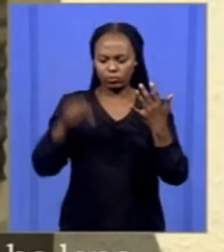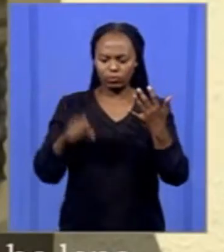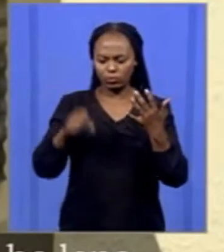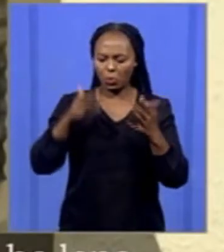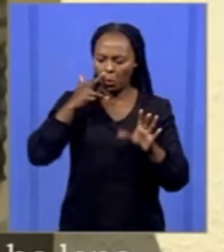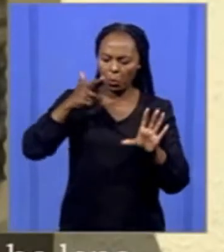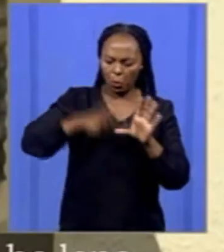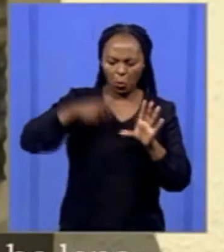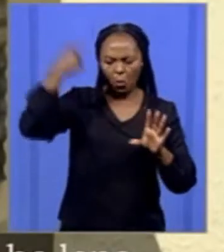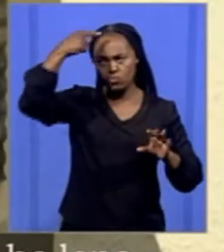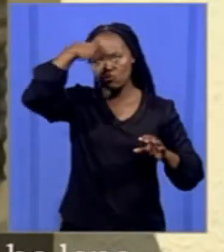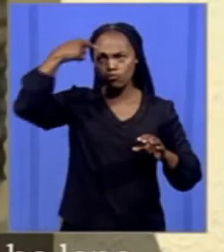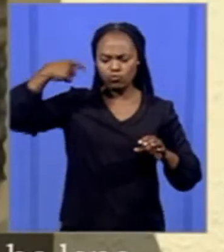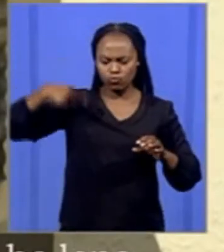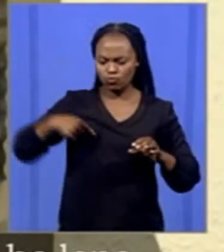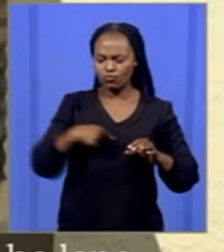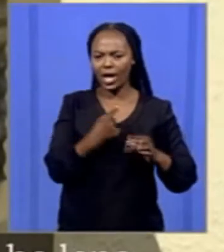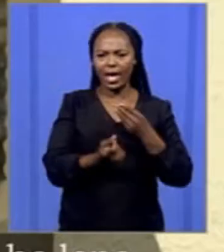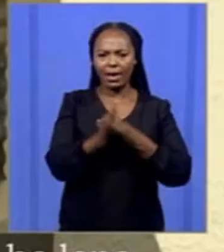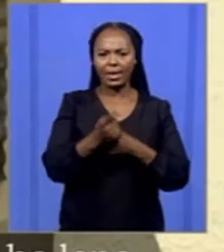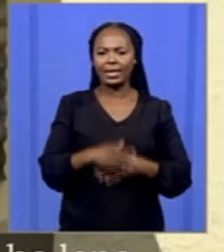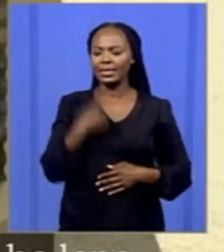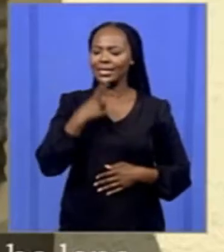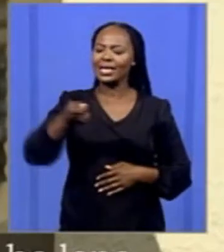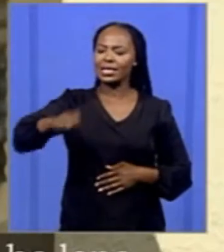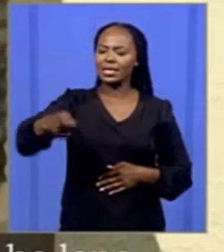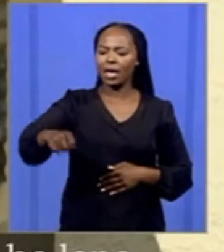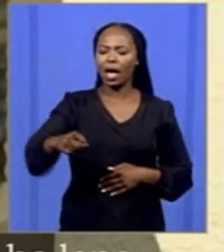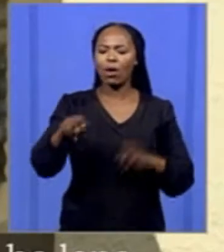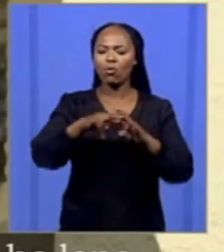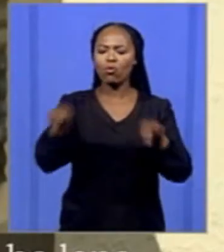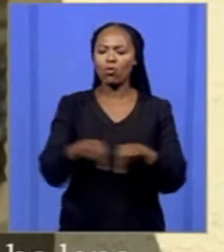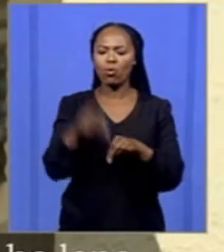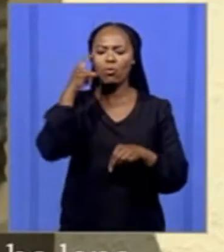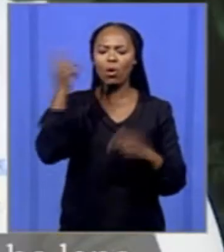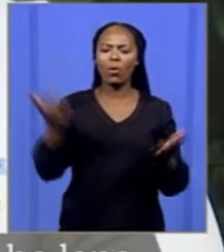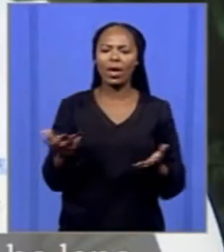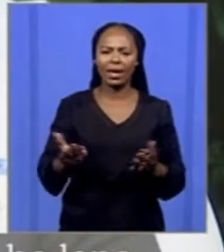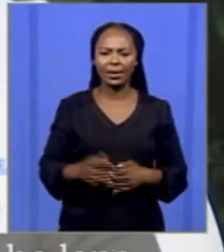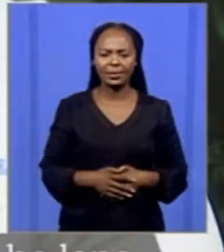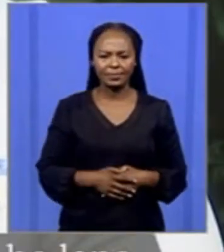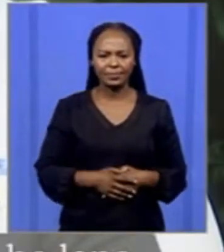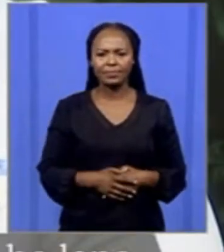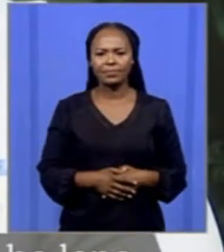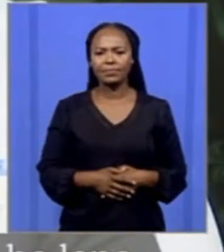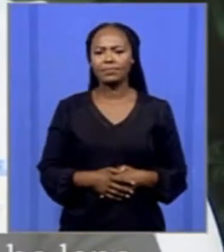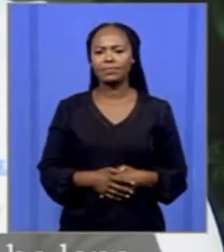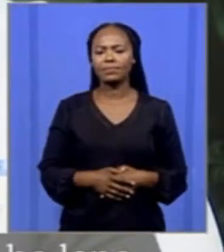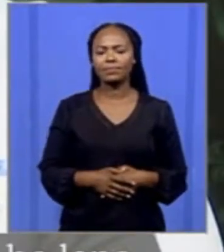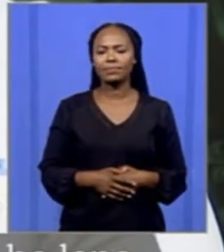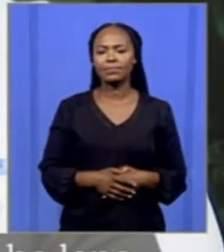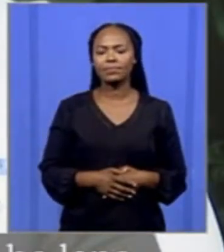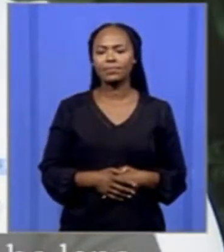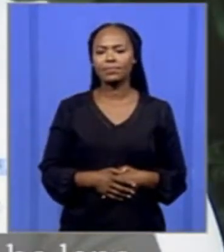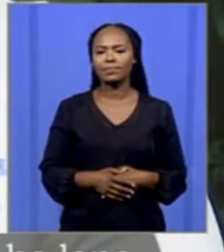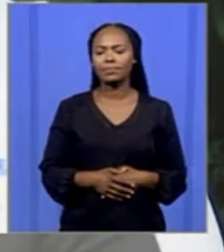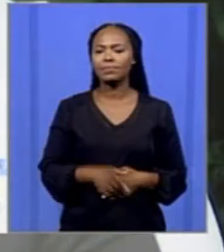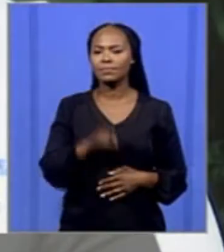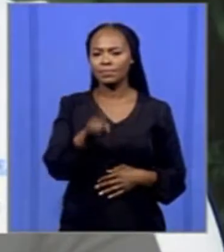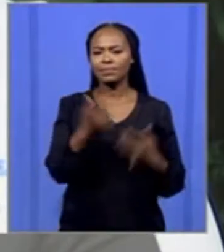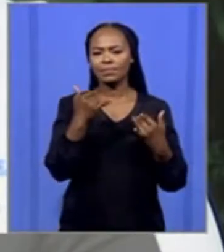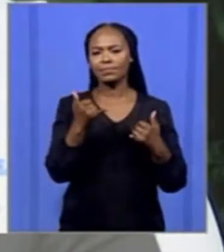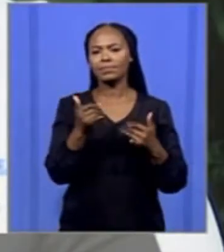the bedroom key. There was no bedroom key. They went out and they lied. We are busy in those communities